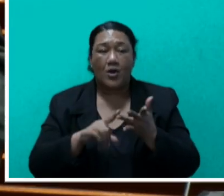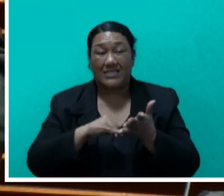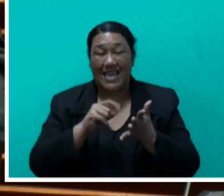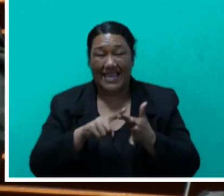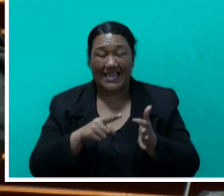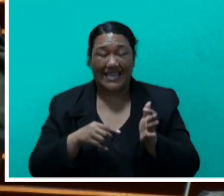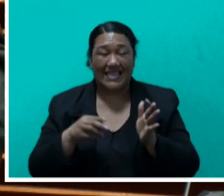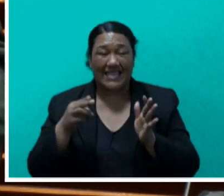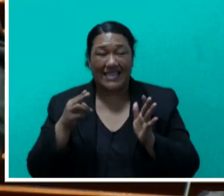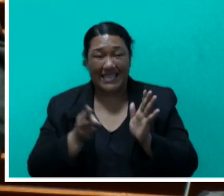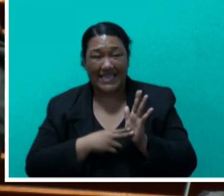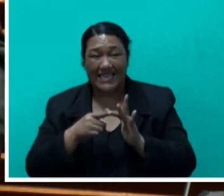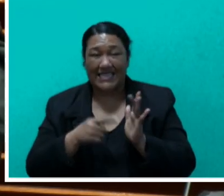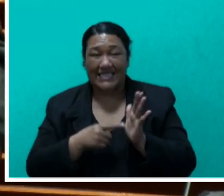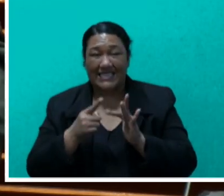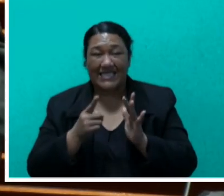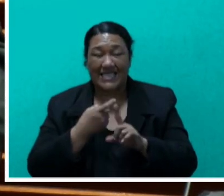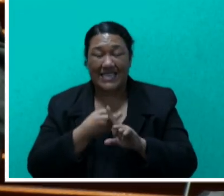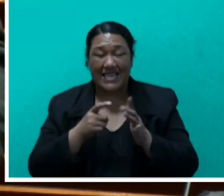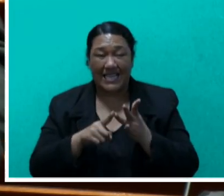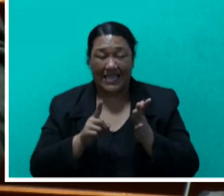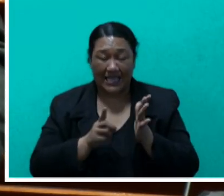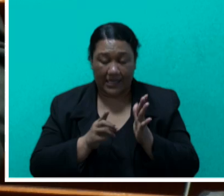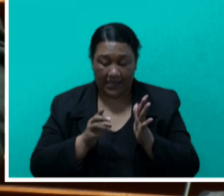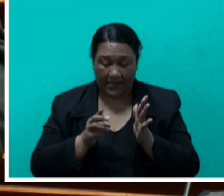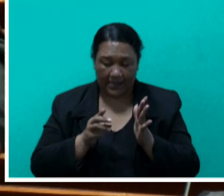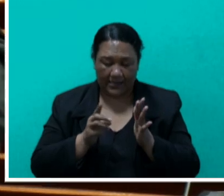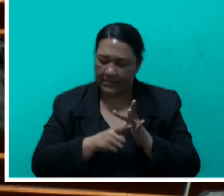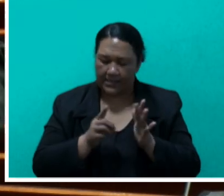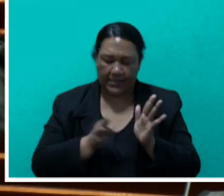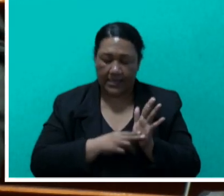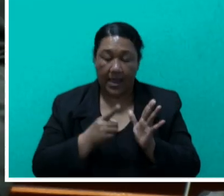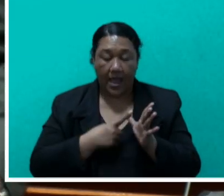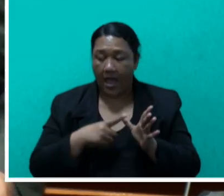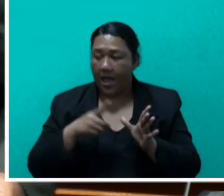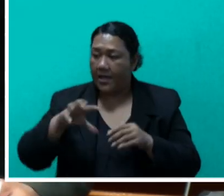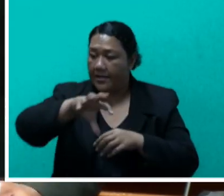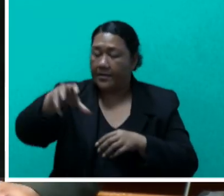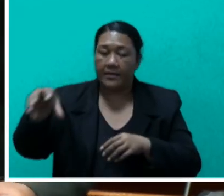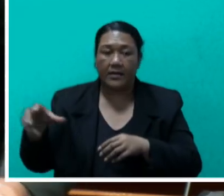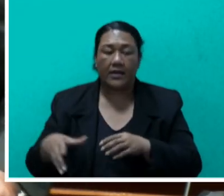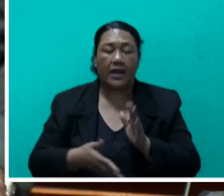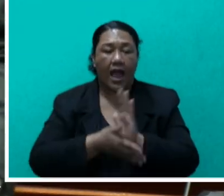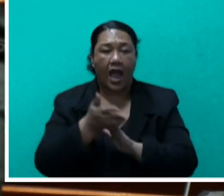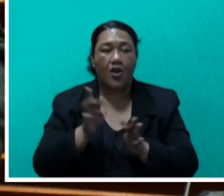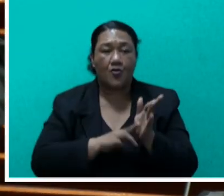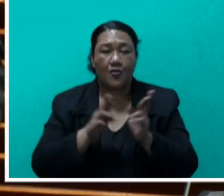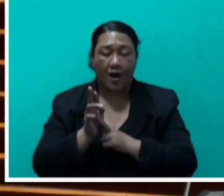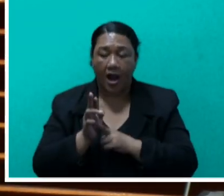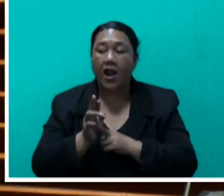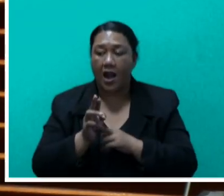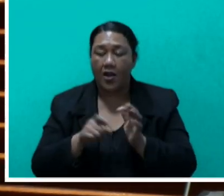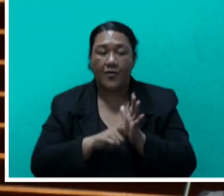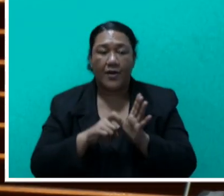development forums. In addition to the above, Mr. Speaker, sir, high rural poverty rate, 36.5%,